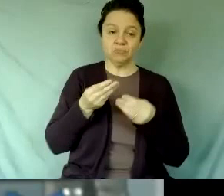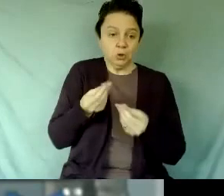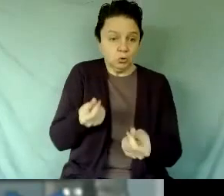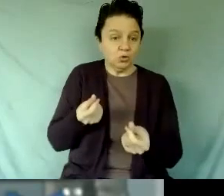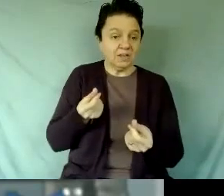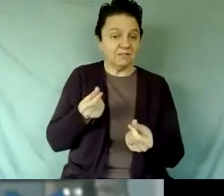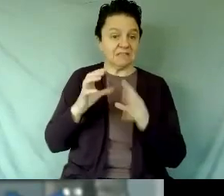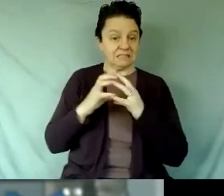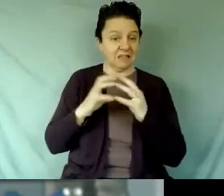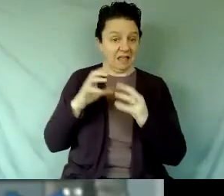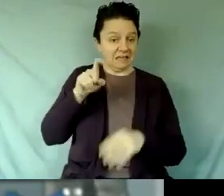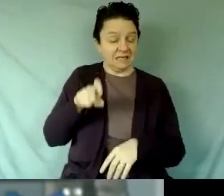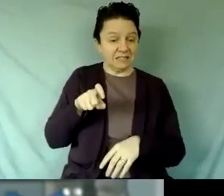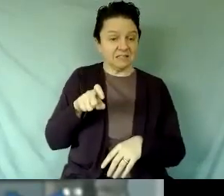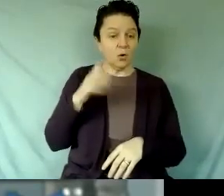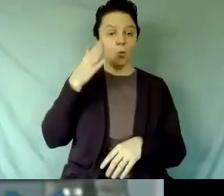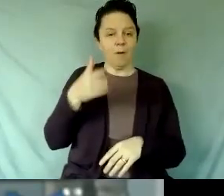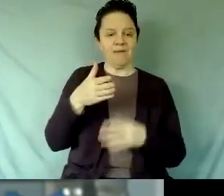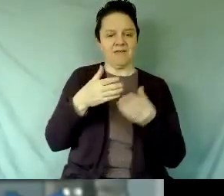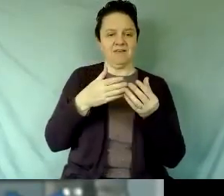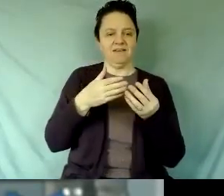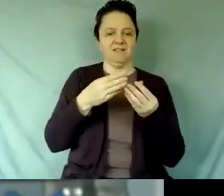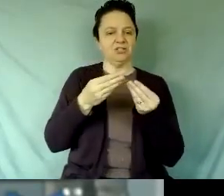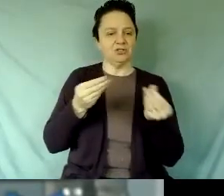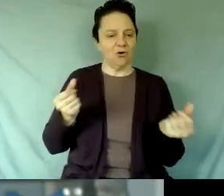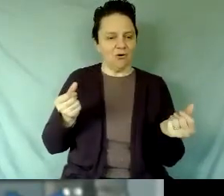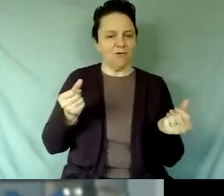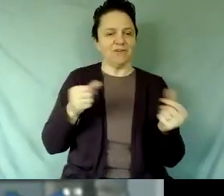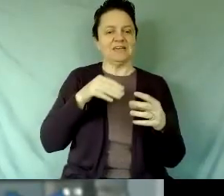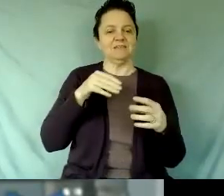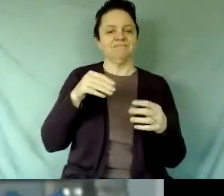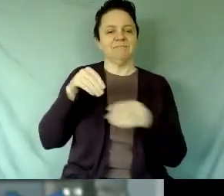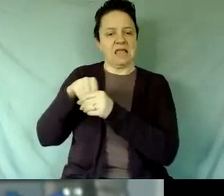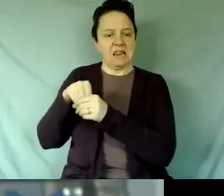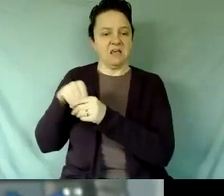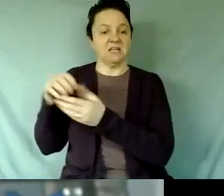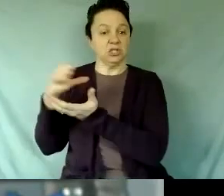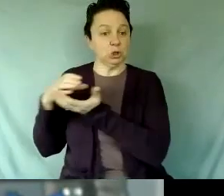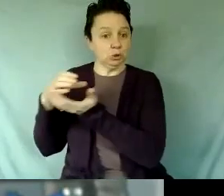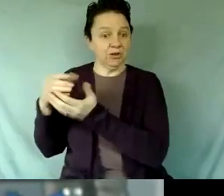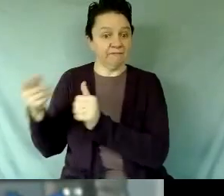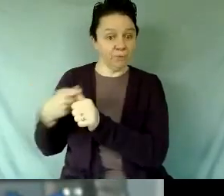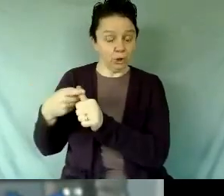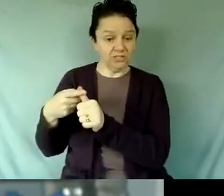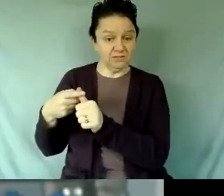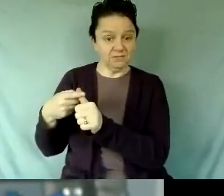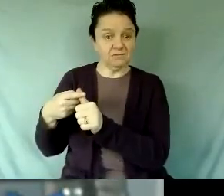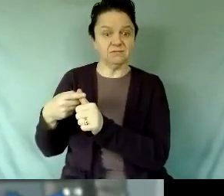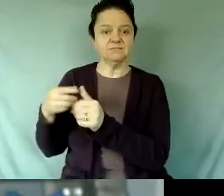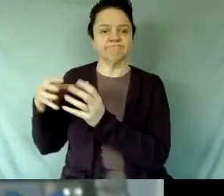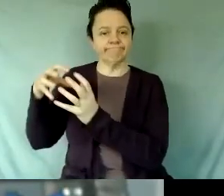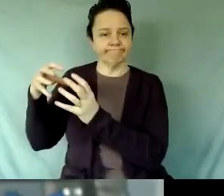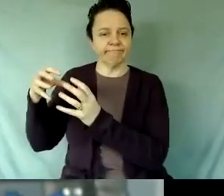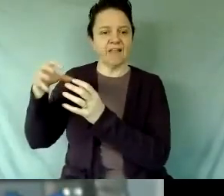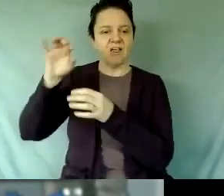cell needs, it's going to be dissolved into a solution. Once it's in a solution, then that material can be